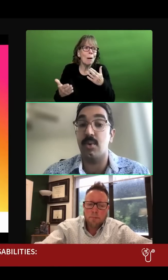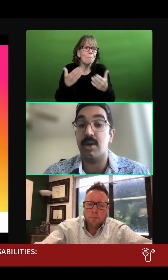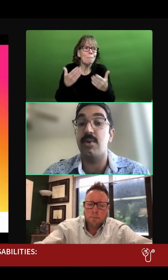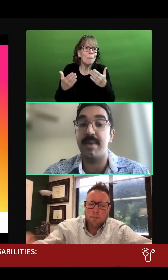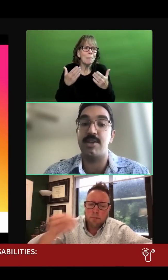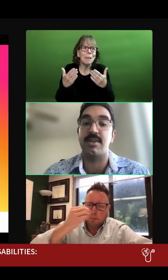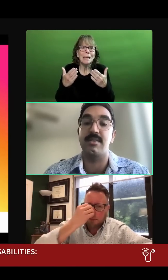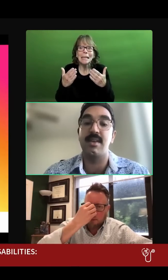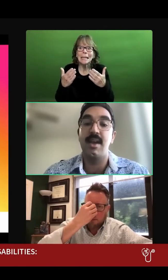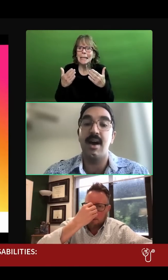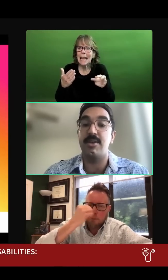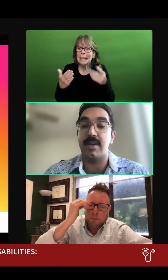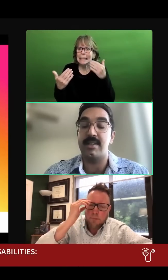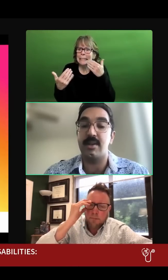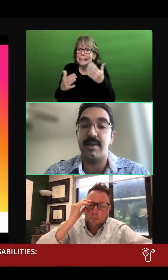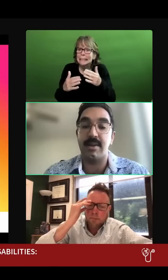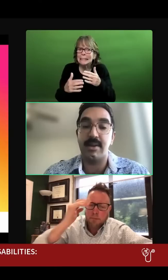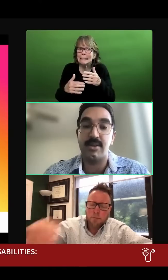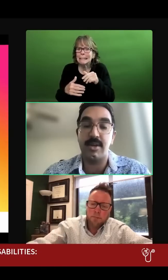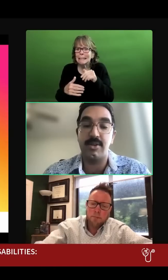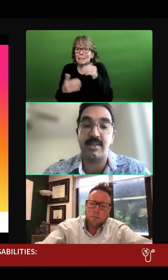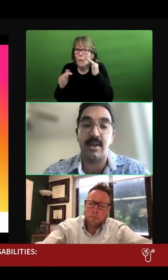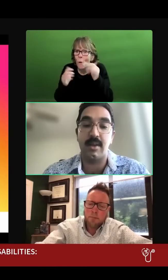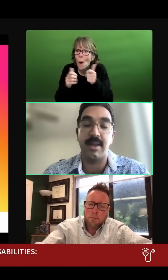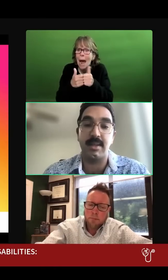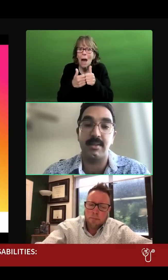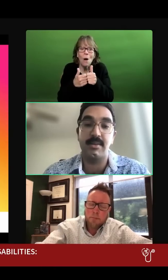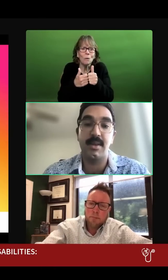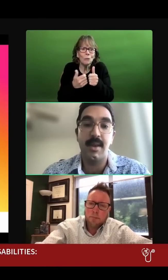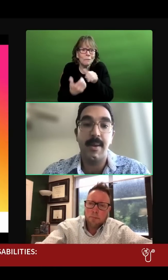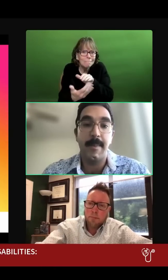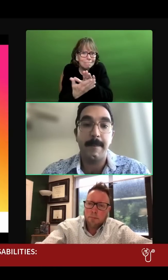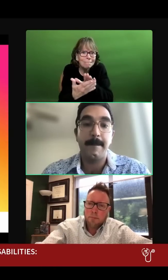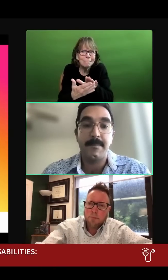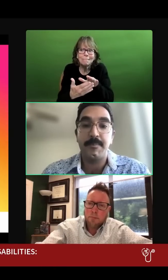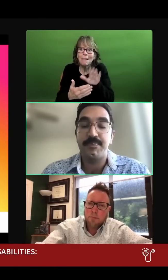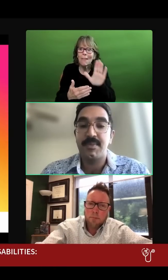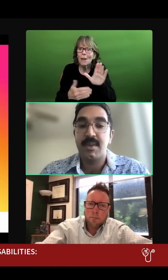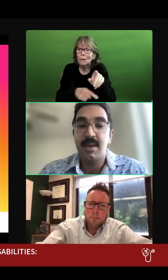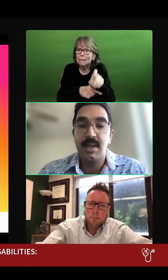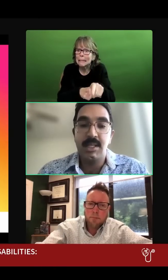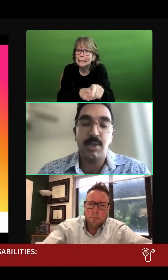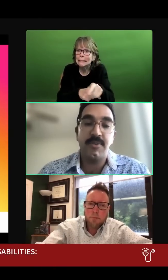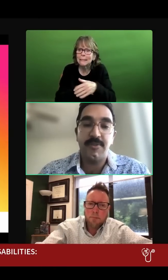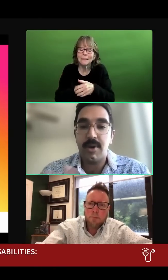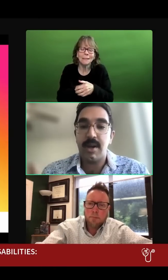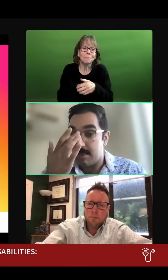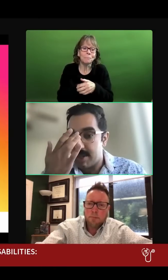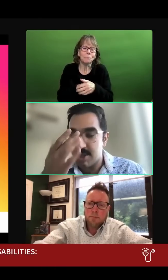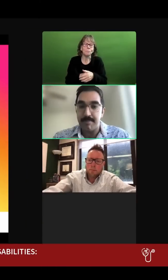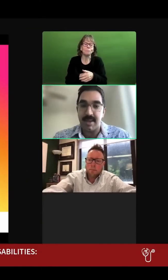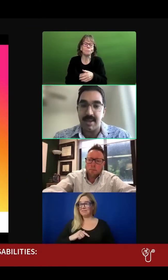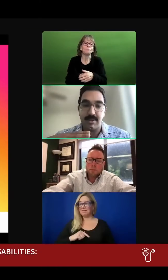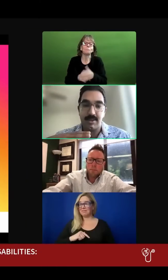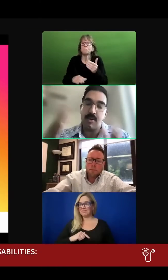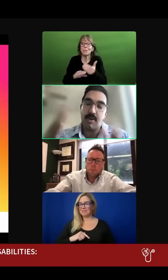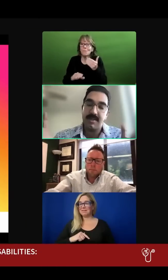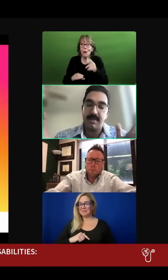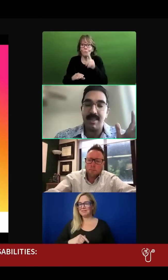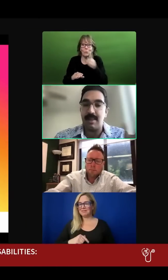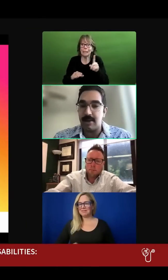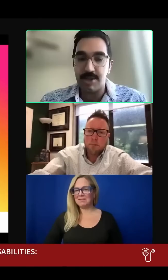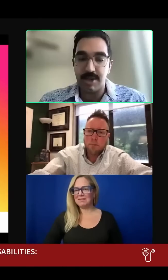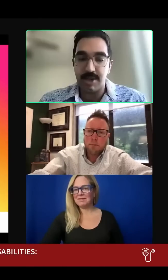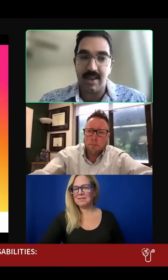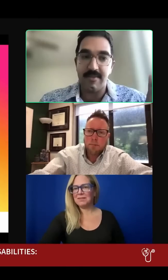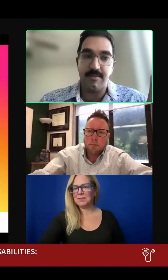and work with patients to address their barriers or address their unmet needs. So before we jump in, and so hopefully